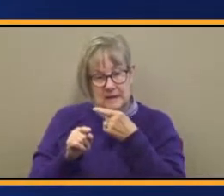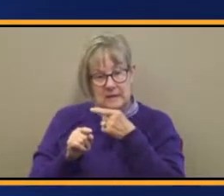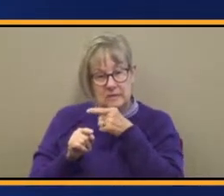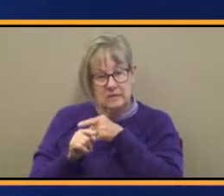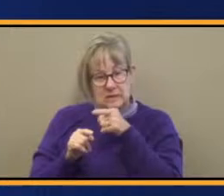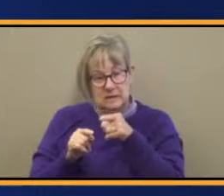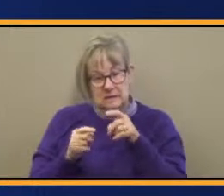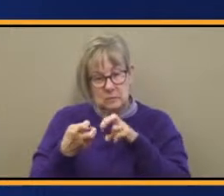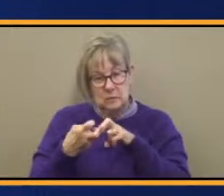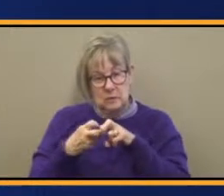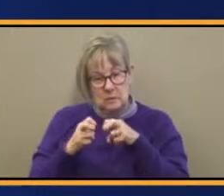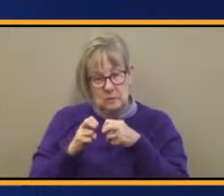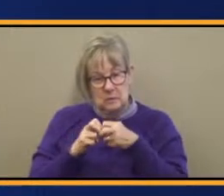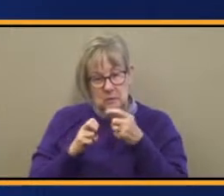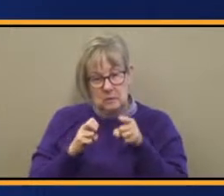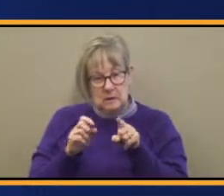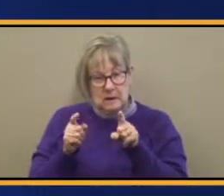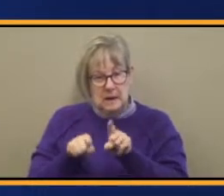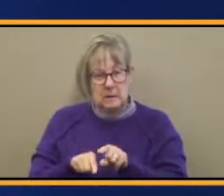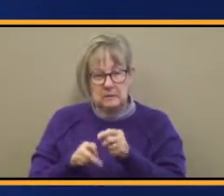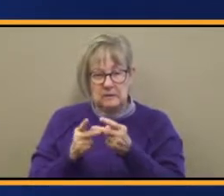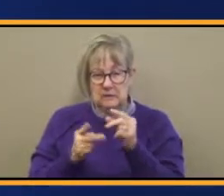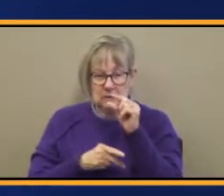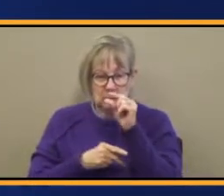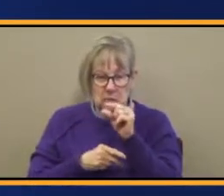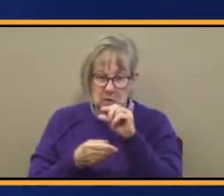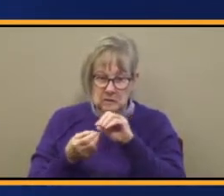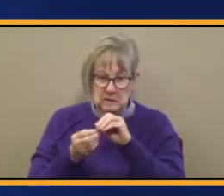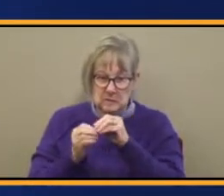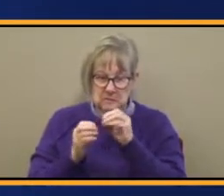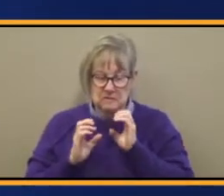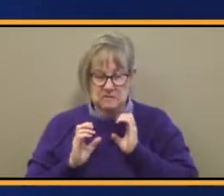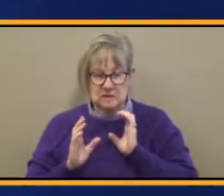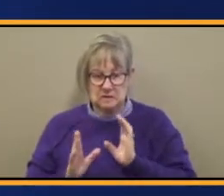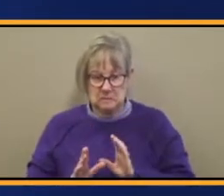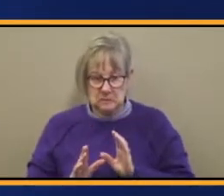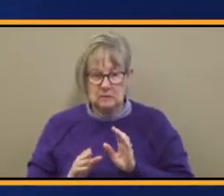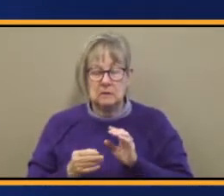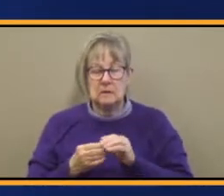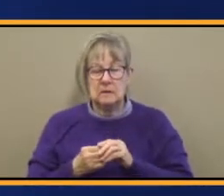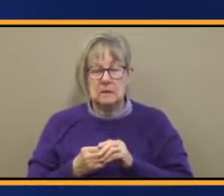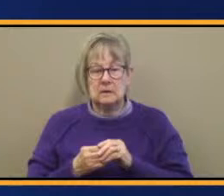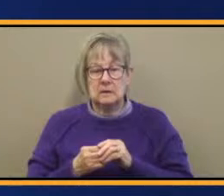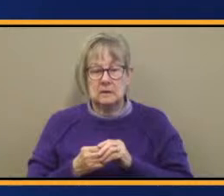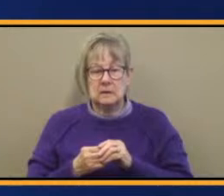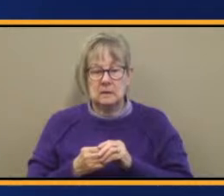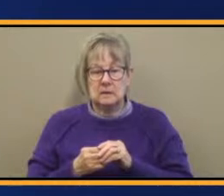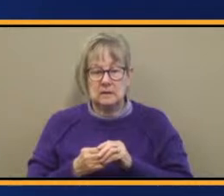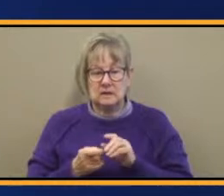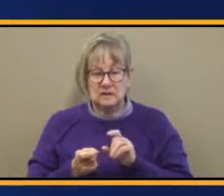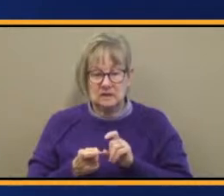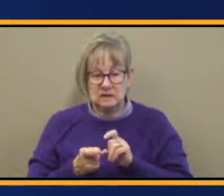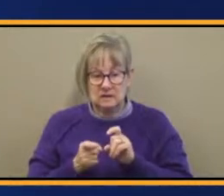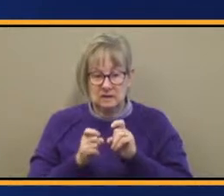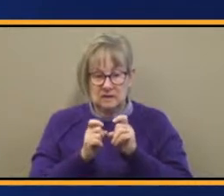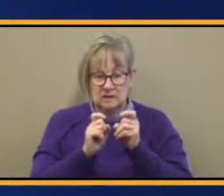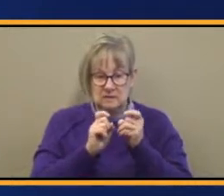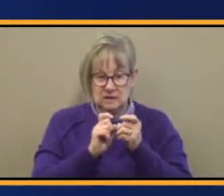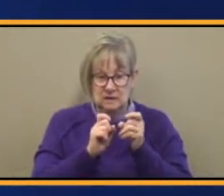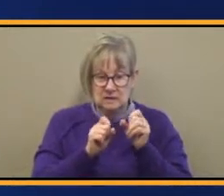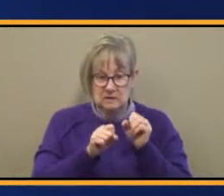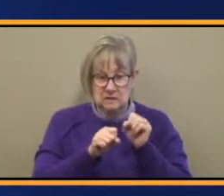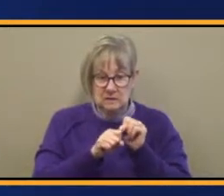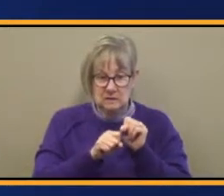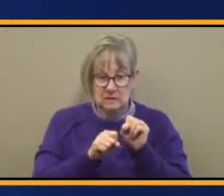this problem only happened to a very low number of customers. So the change of the work that we